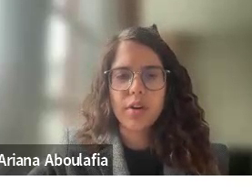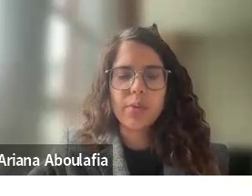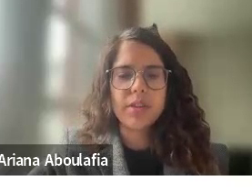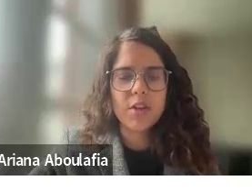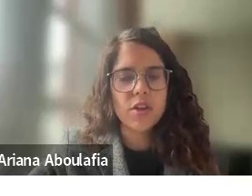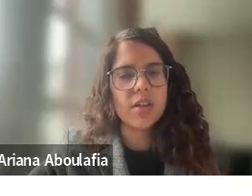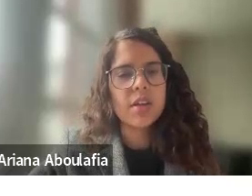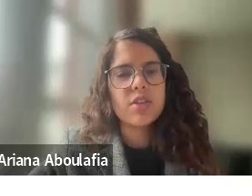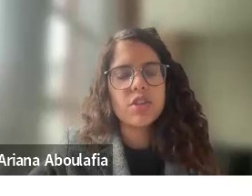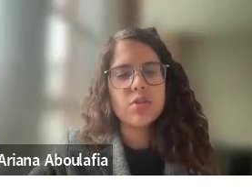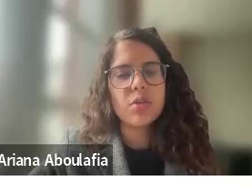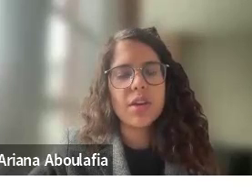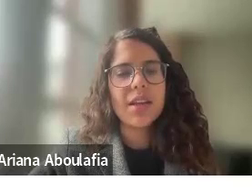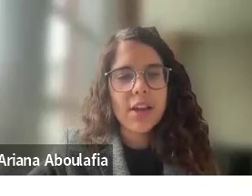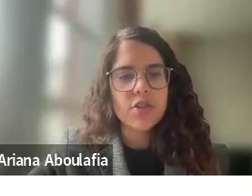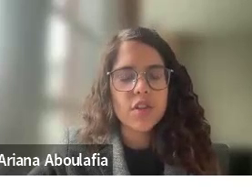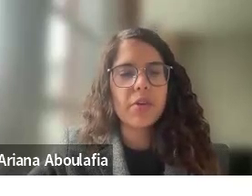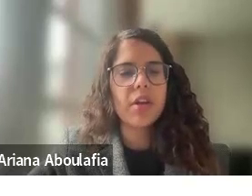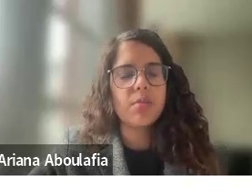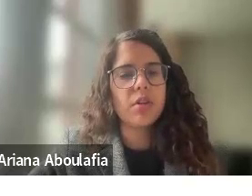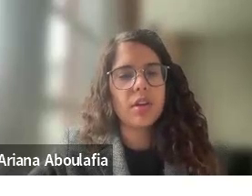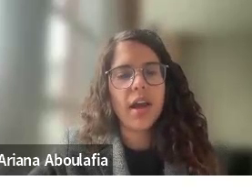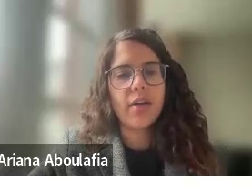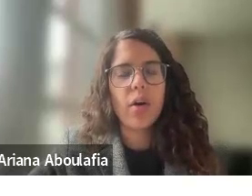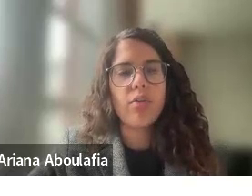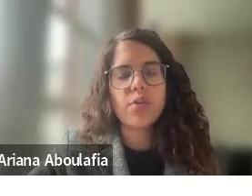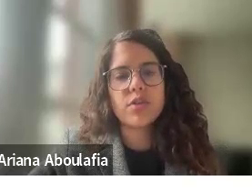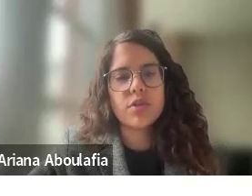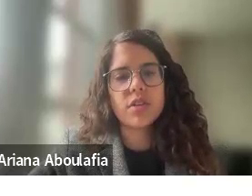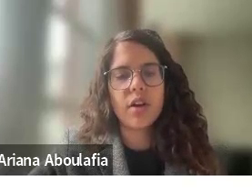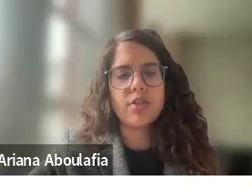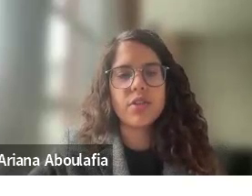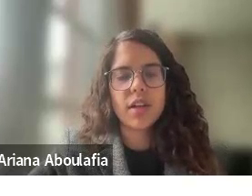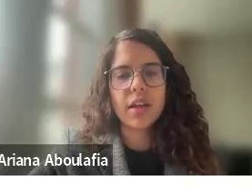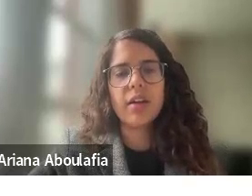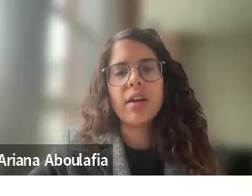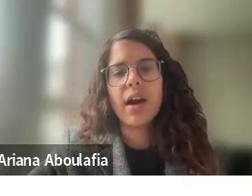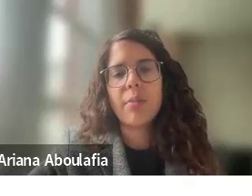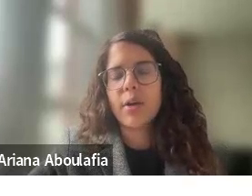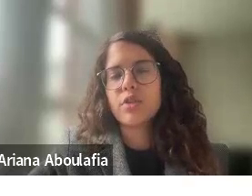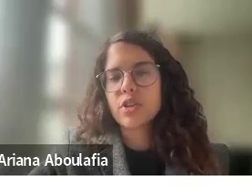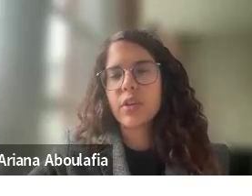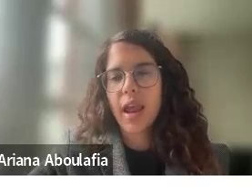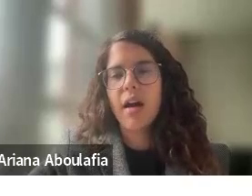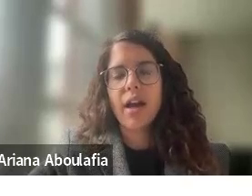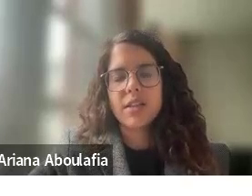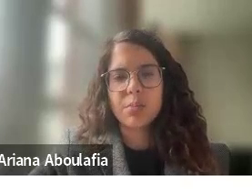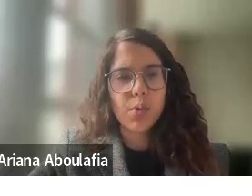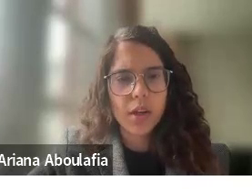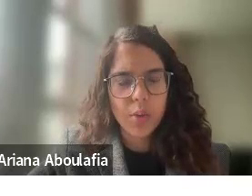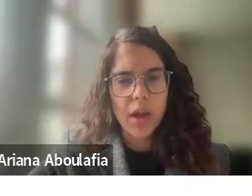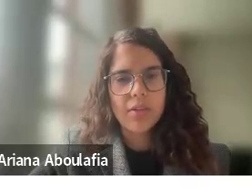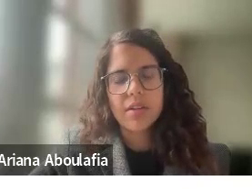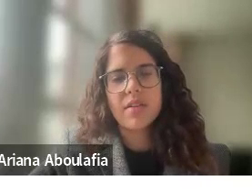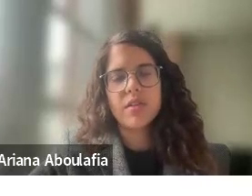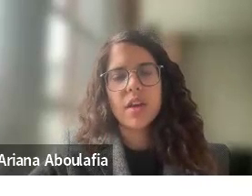executive order implementation to engage the disability community and those interested in understanding how to ensure that AI is